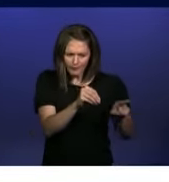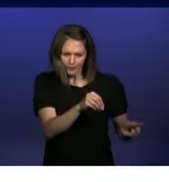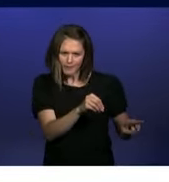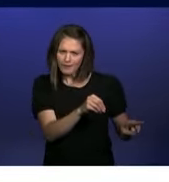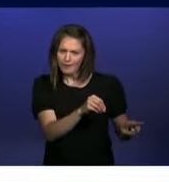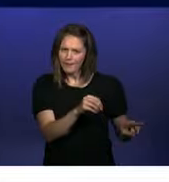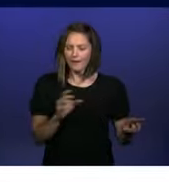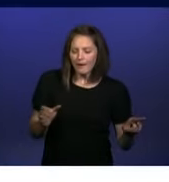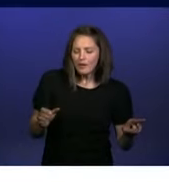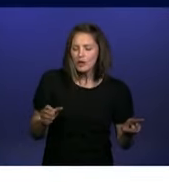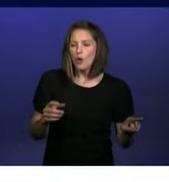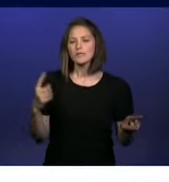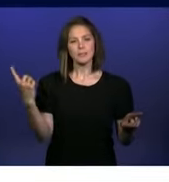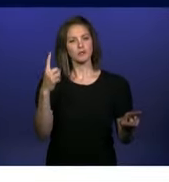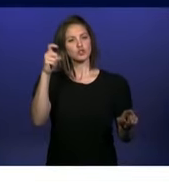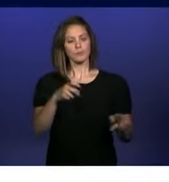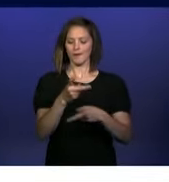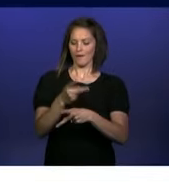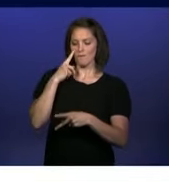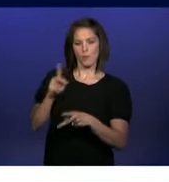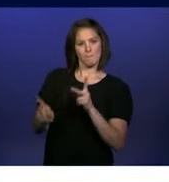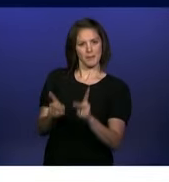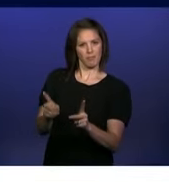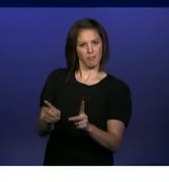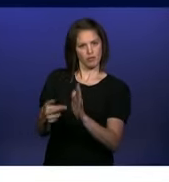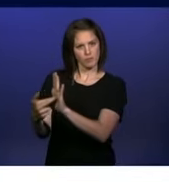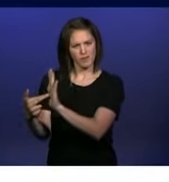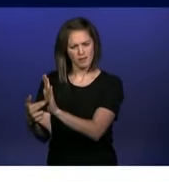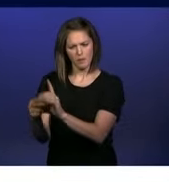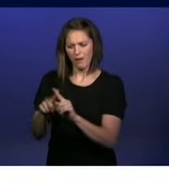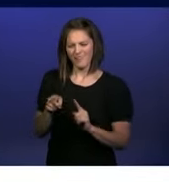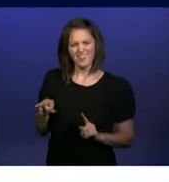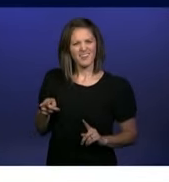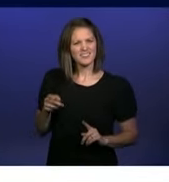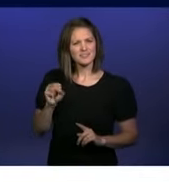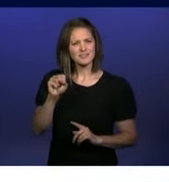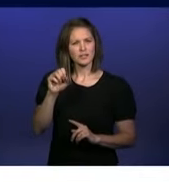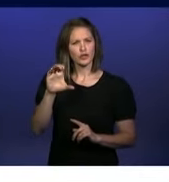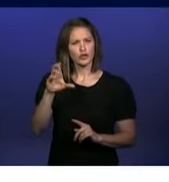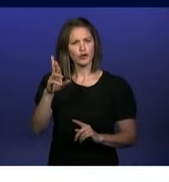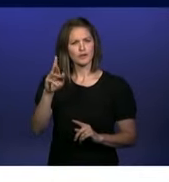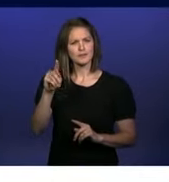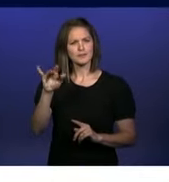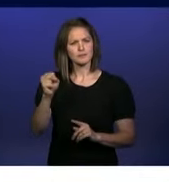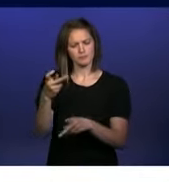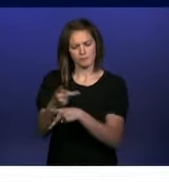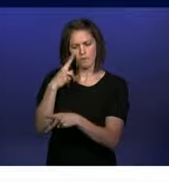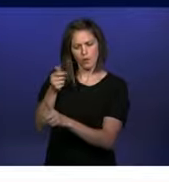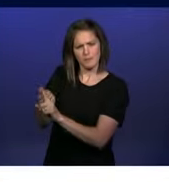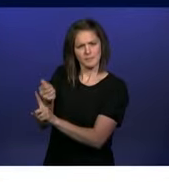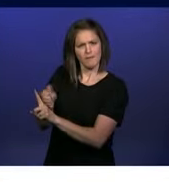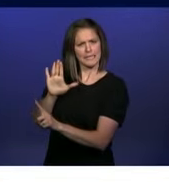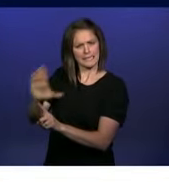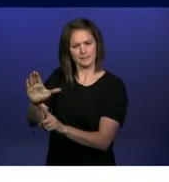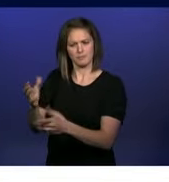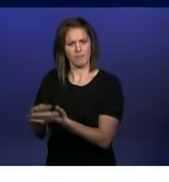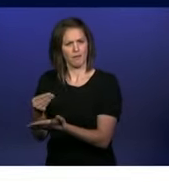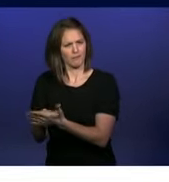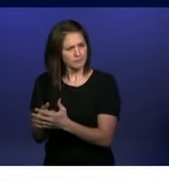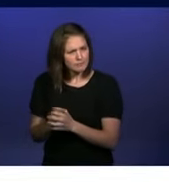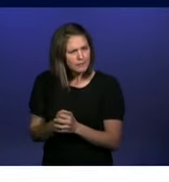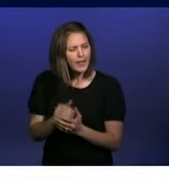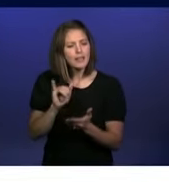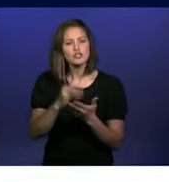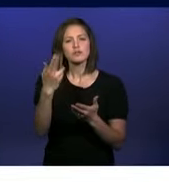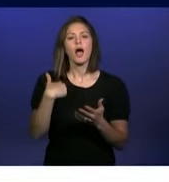should be looking out for their constituents, they end up looking out for their own profit. That's why I've signed a contract with Utah. I want to ban